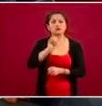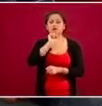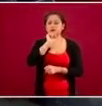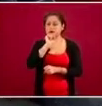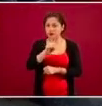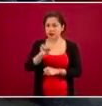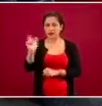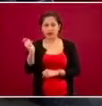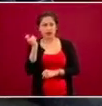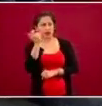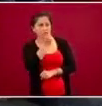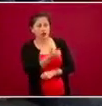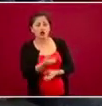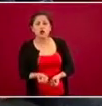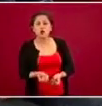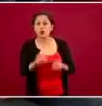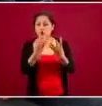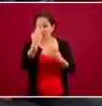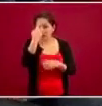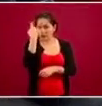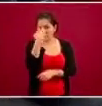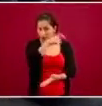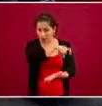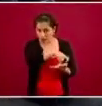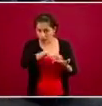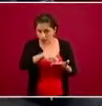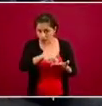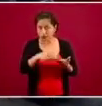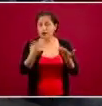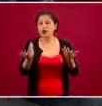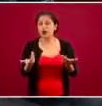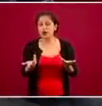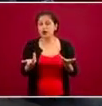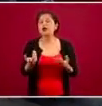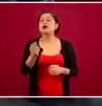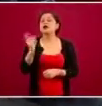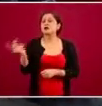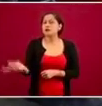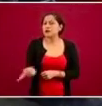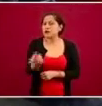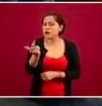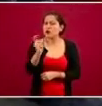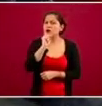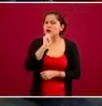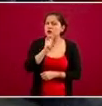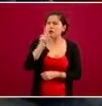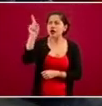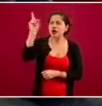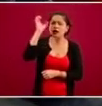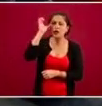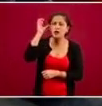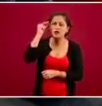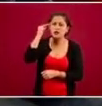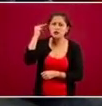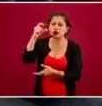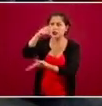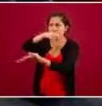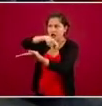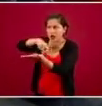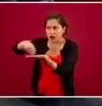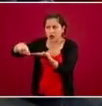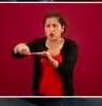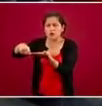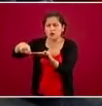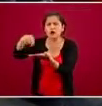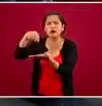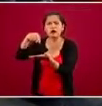selling of a certain number of ventilators. Can you talk about the quote and how many ventilators are we talking about? Also, I would like